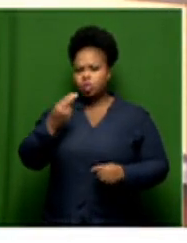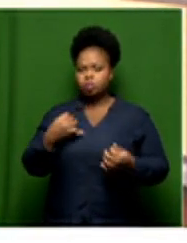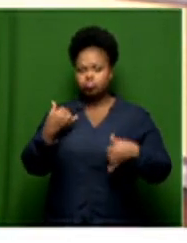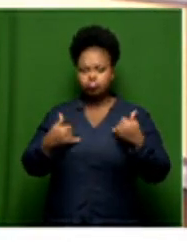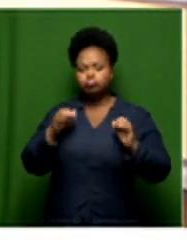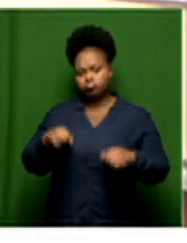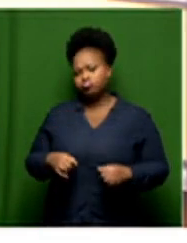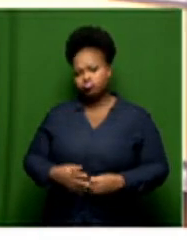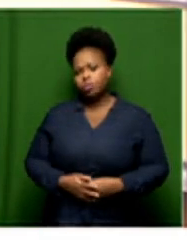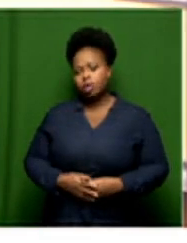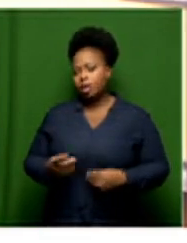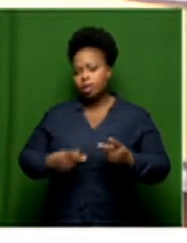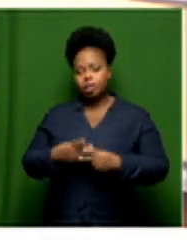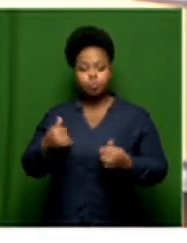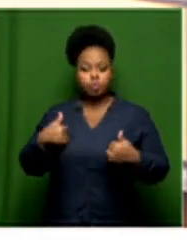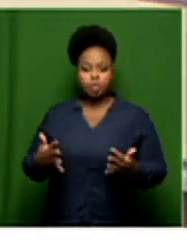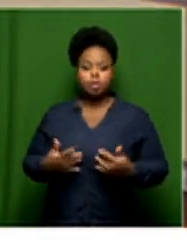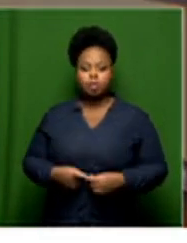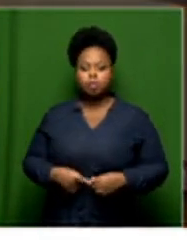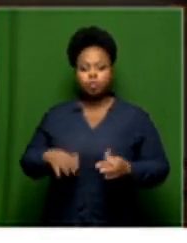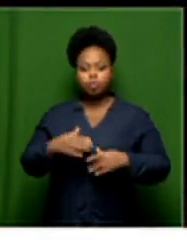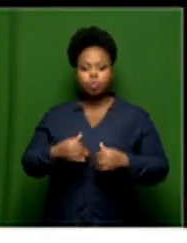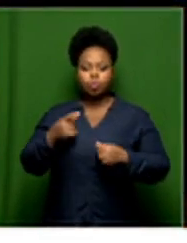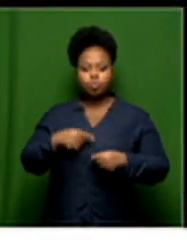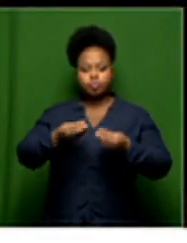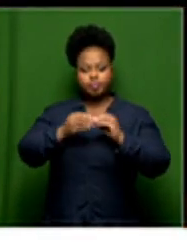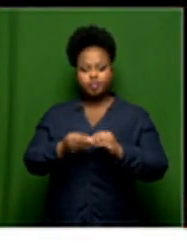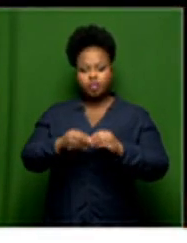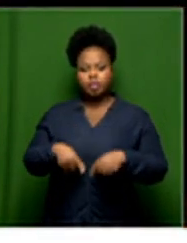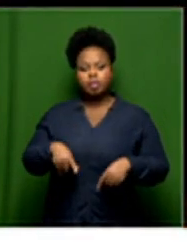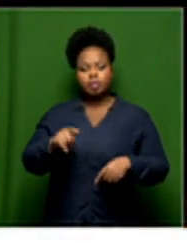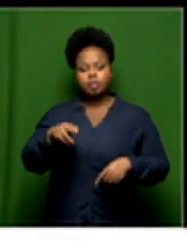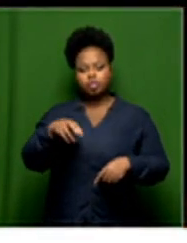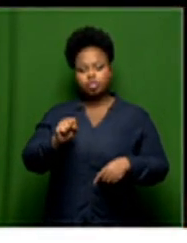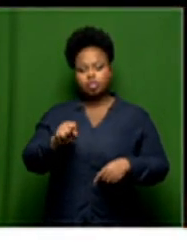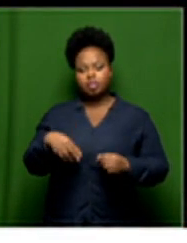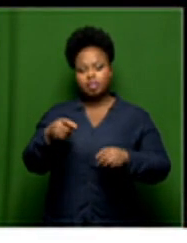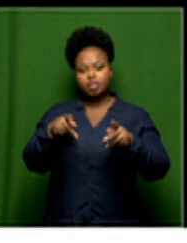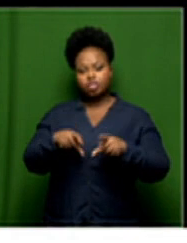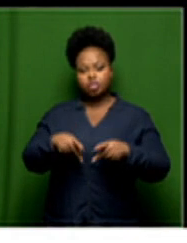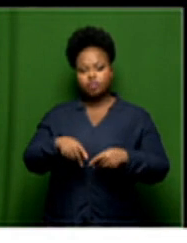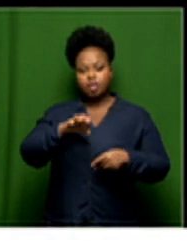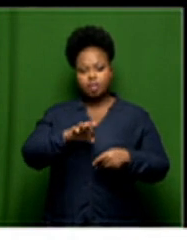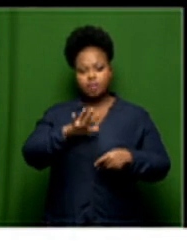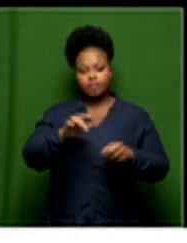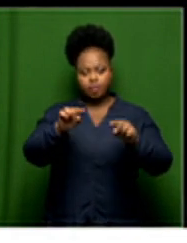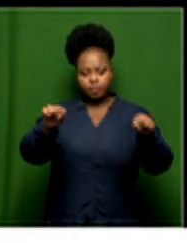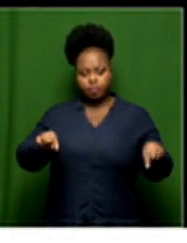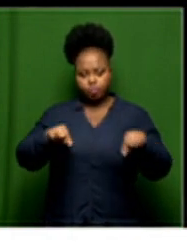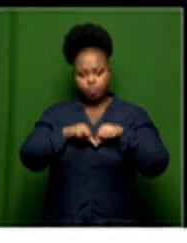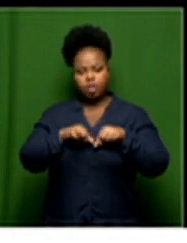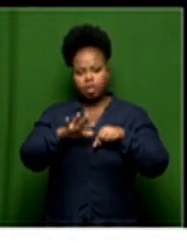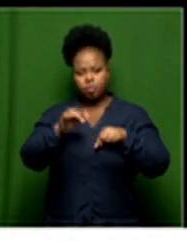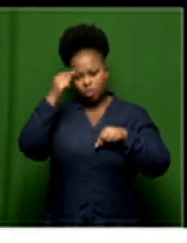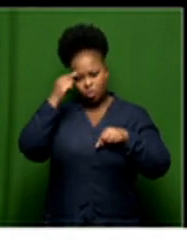is really an art. And when we started building these sets inside the test kitchen, literally, 25, 30 square meters space, we